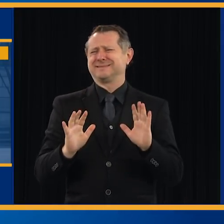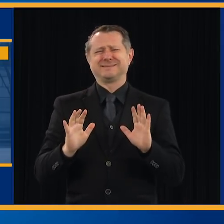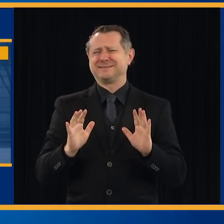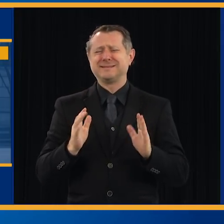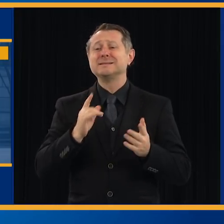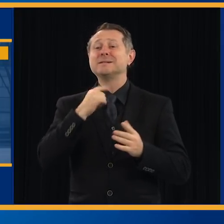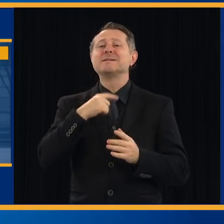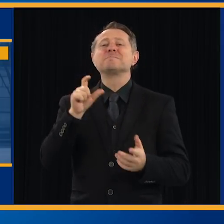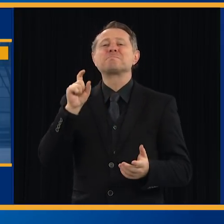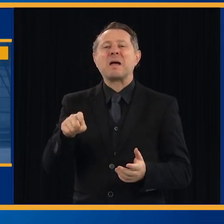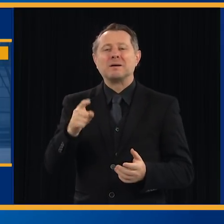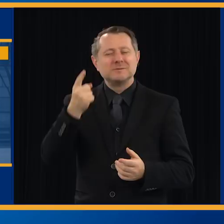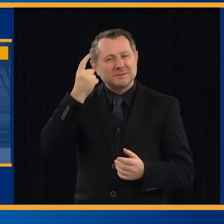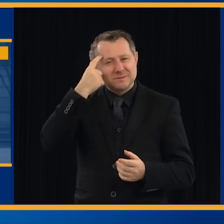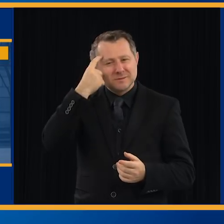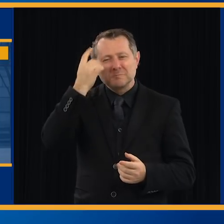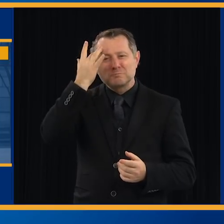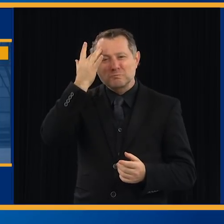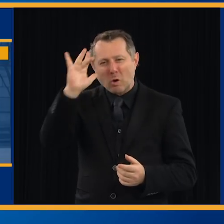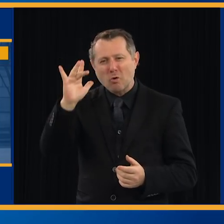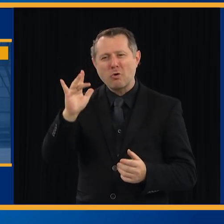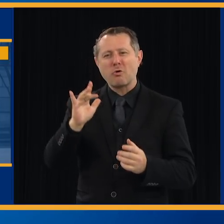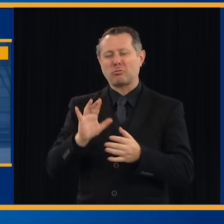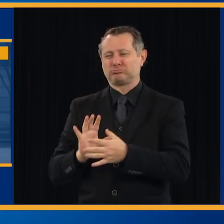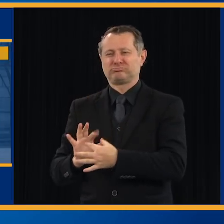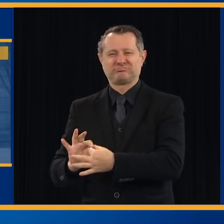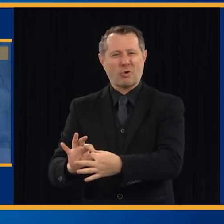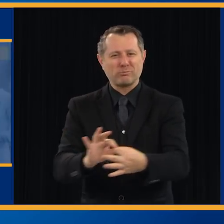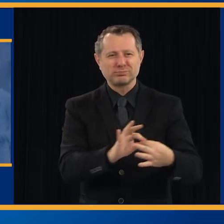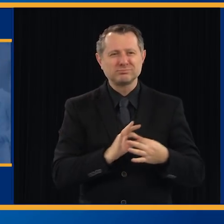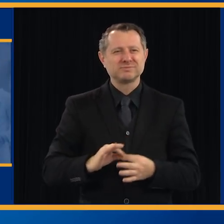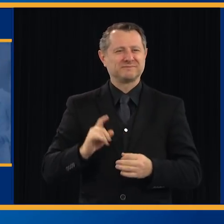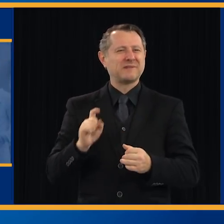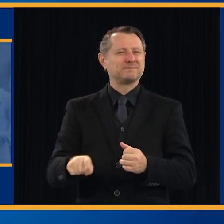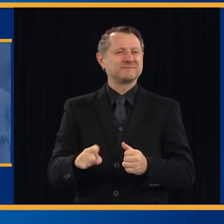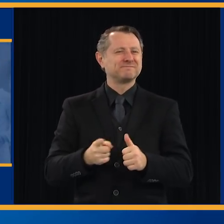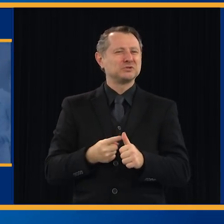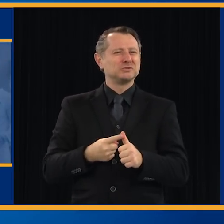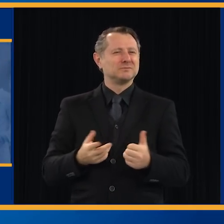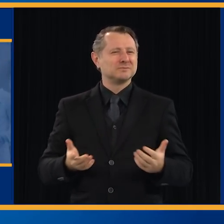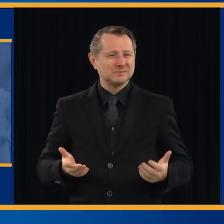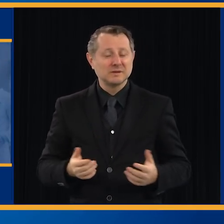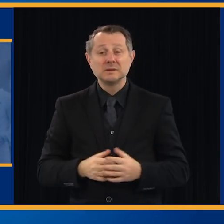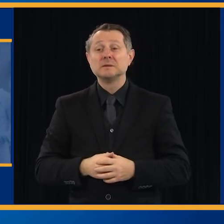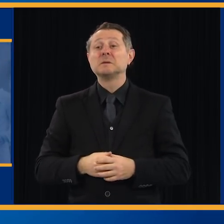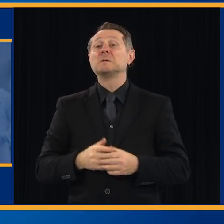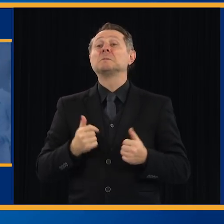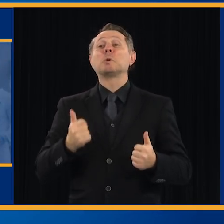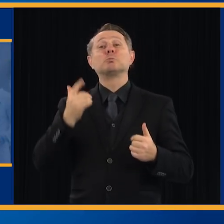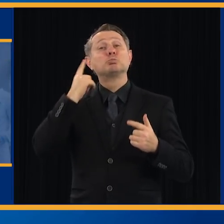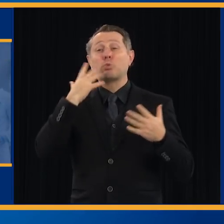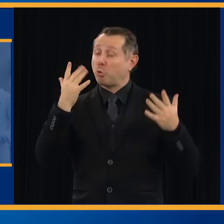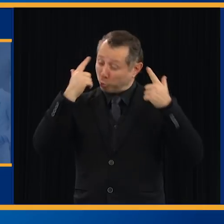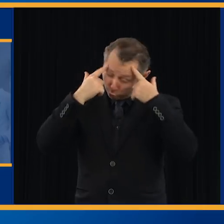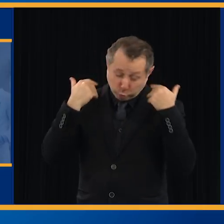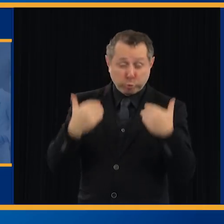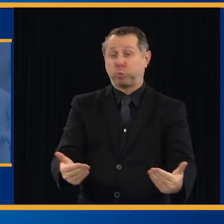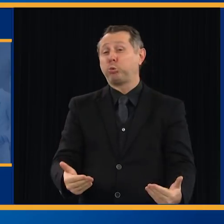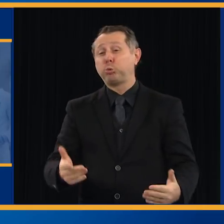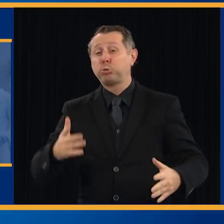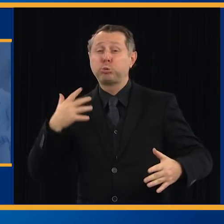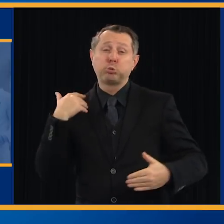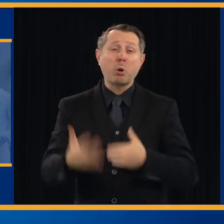smart and we have to stay united. Now is no time, as I said, to get arrogant. We're working with our